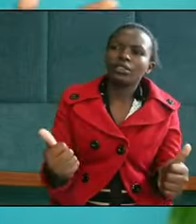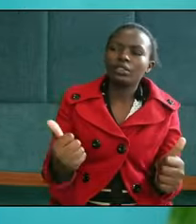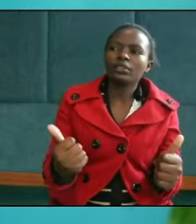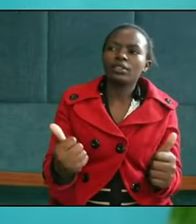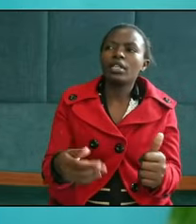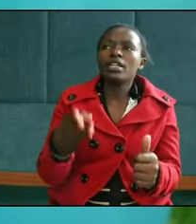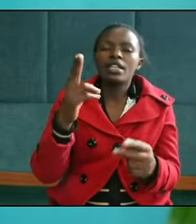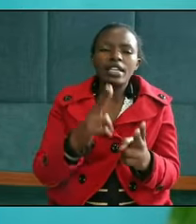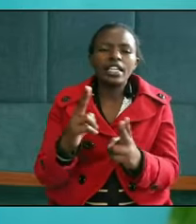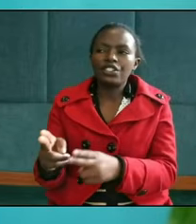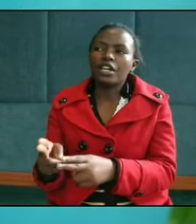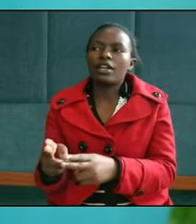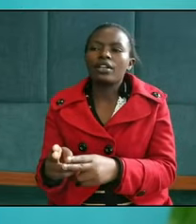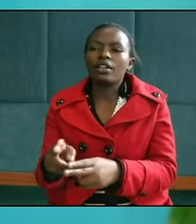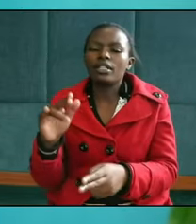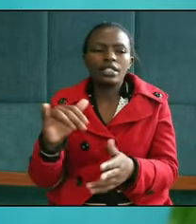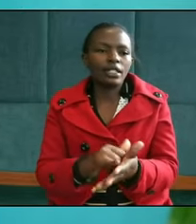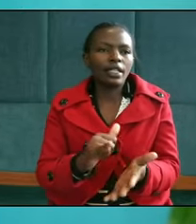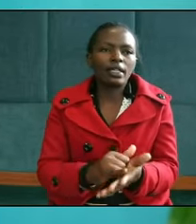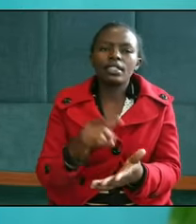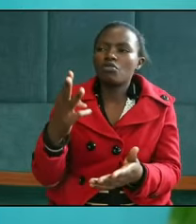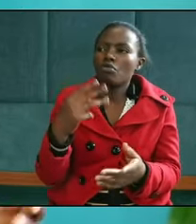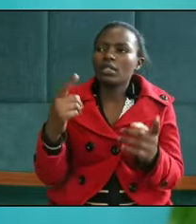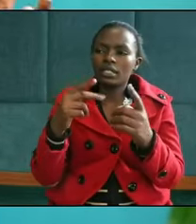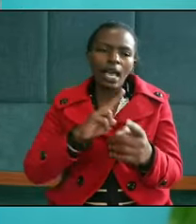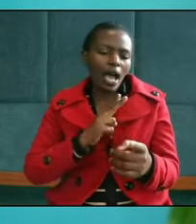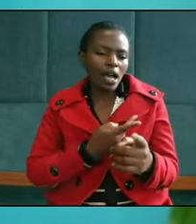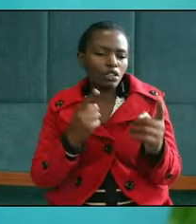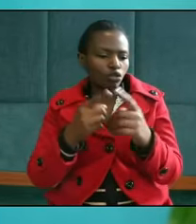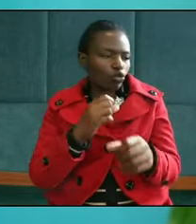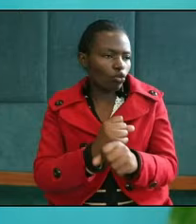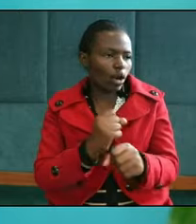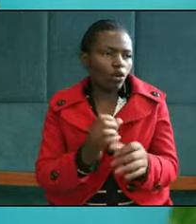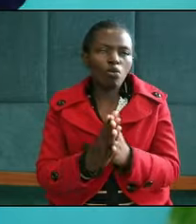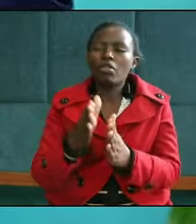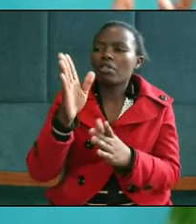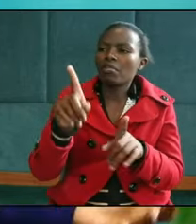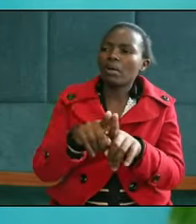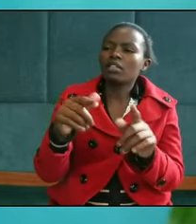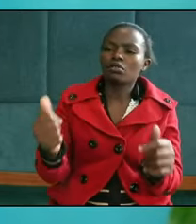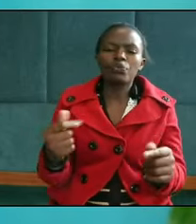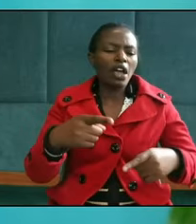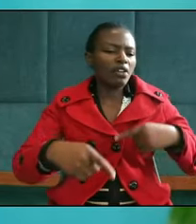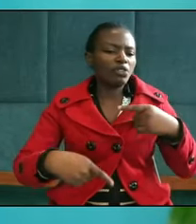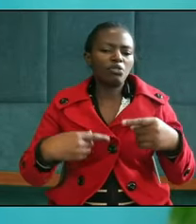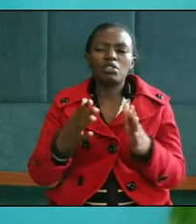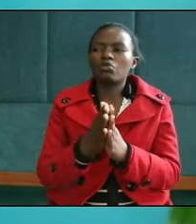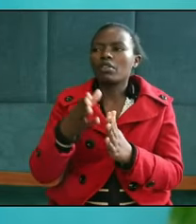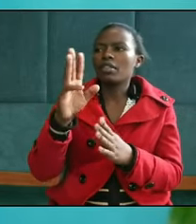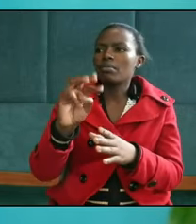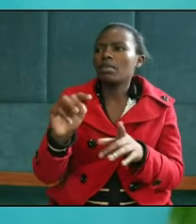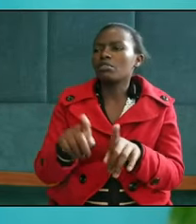his nature is that he wants to involve us. He wants us to participate. He wants us to rejoice